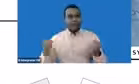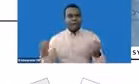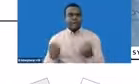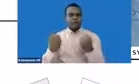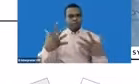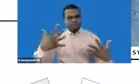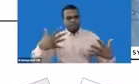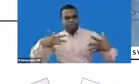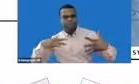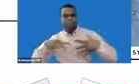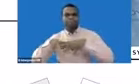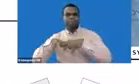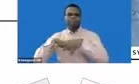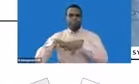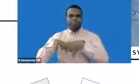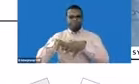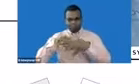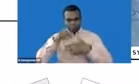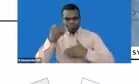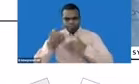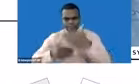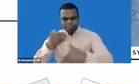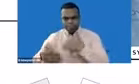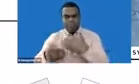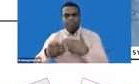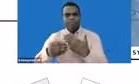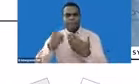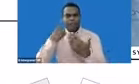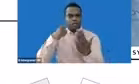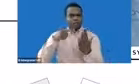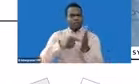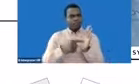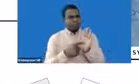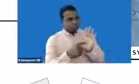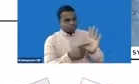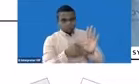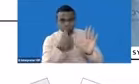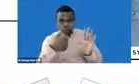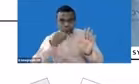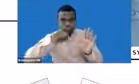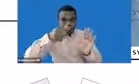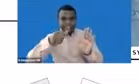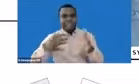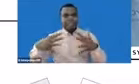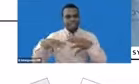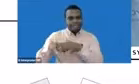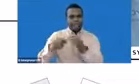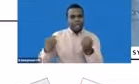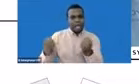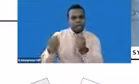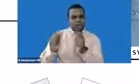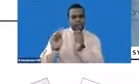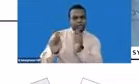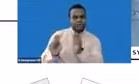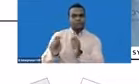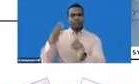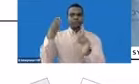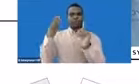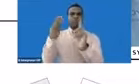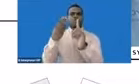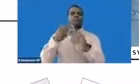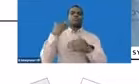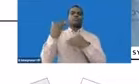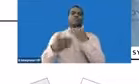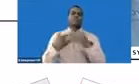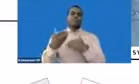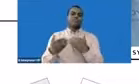it, and how to describe a problem. In the toolkit, it's an overview, and it's more detailed, obviously, in